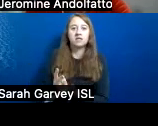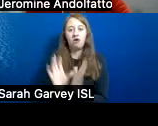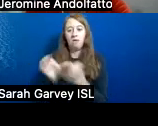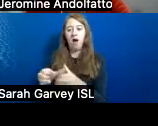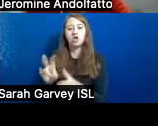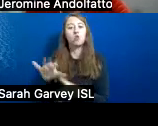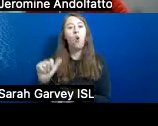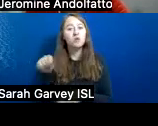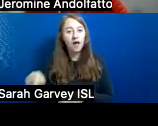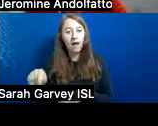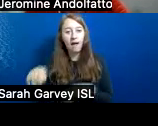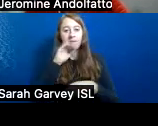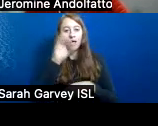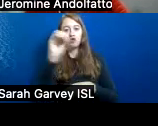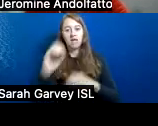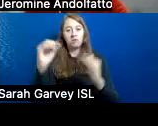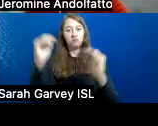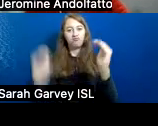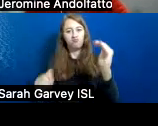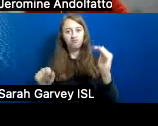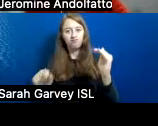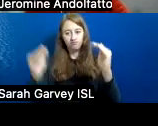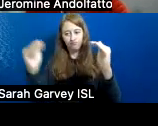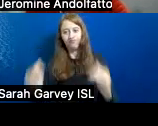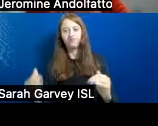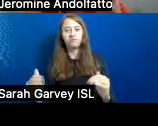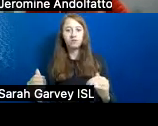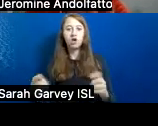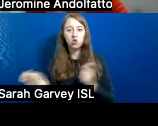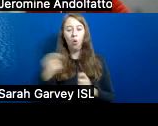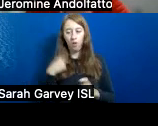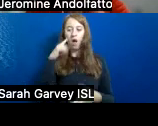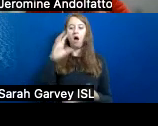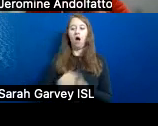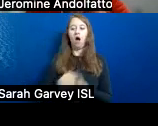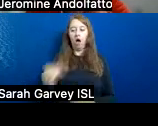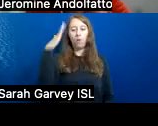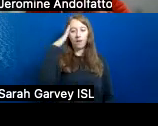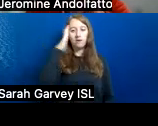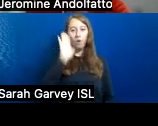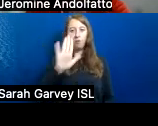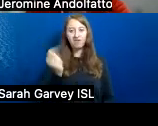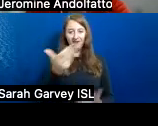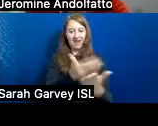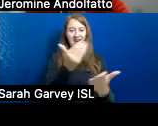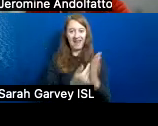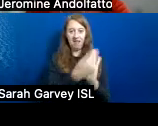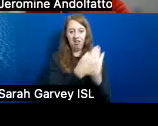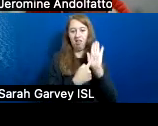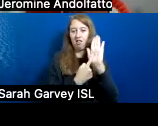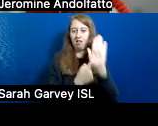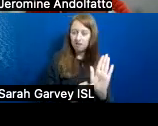see that there is a need for a legislative quota to have, some sort of secure progress, even in